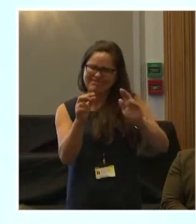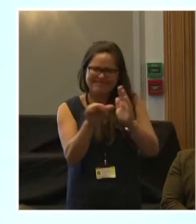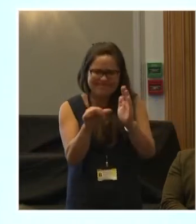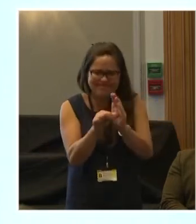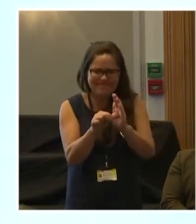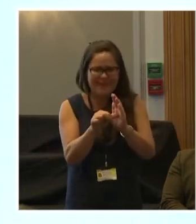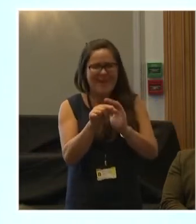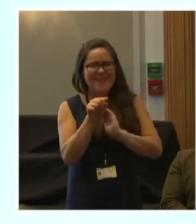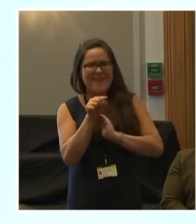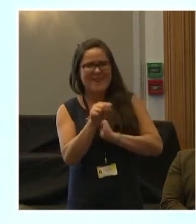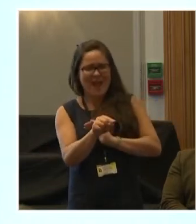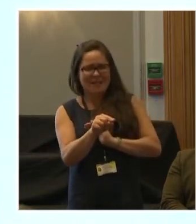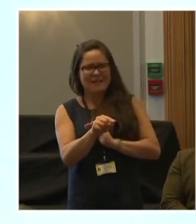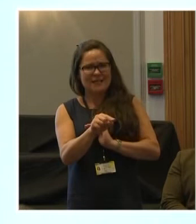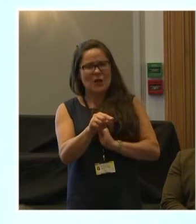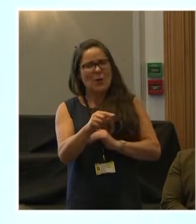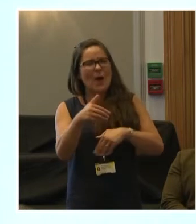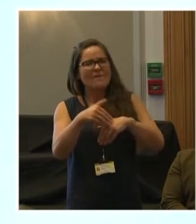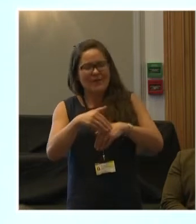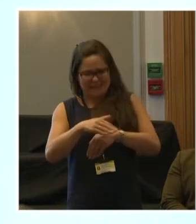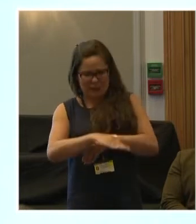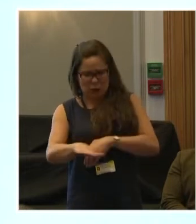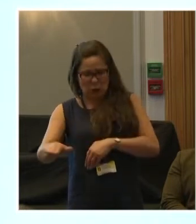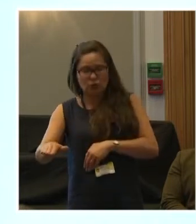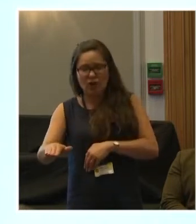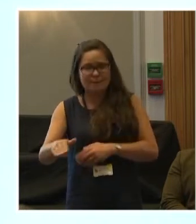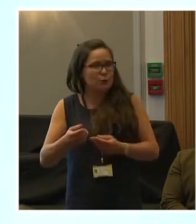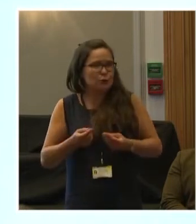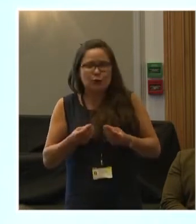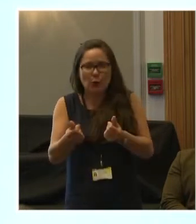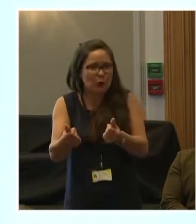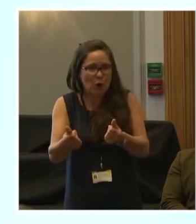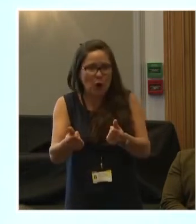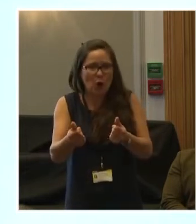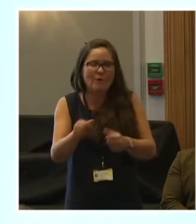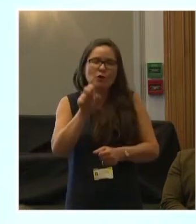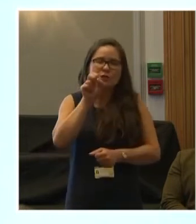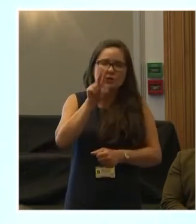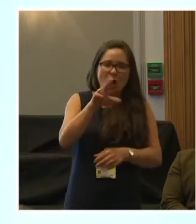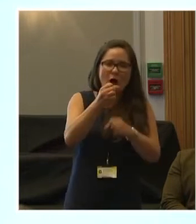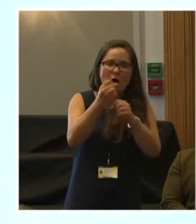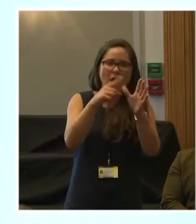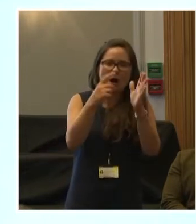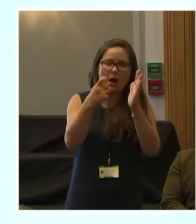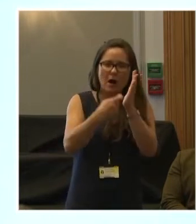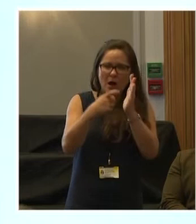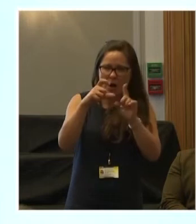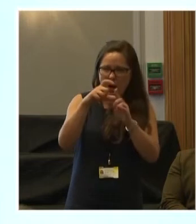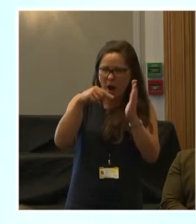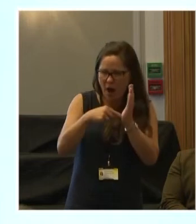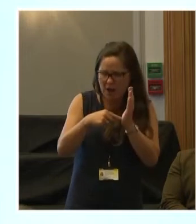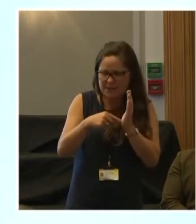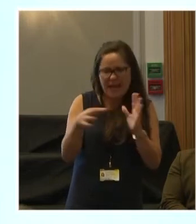from childhood and for which there is no cure currently. Stargardt is usually caused by the mutations on the ABCA4